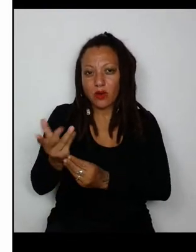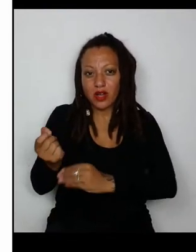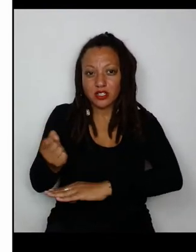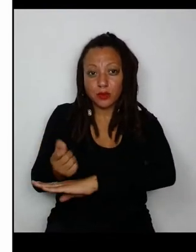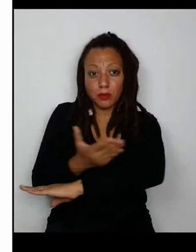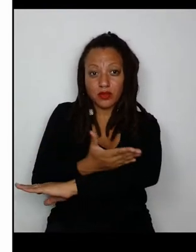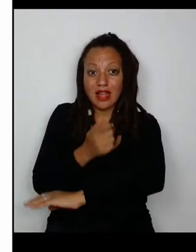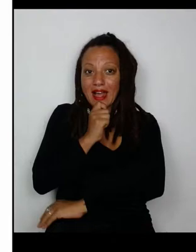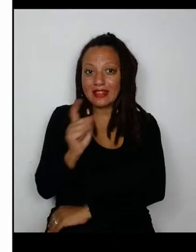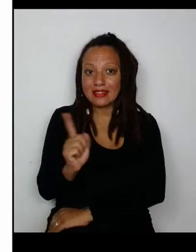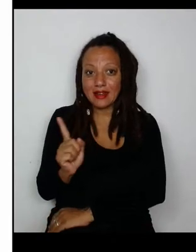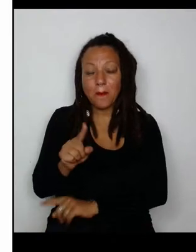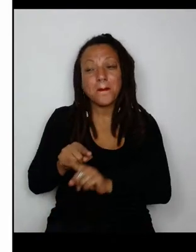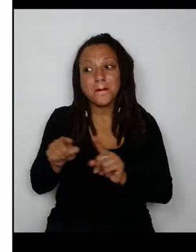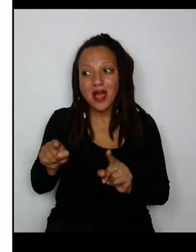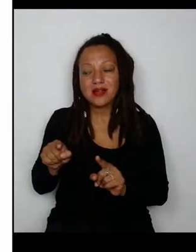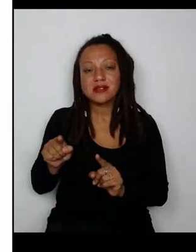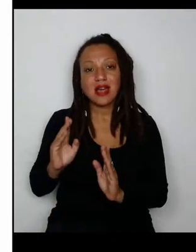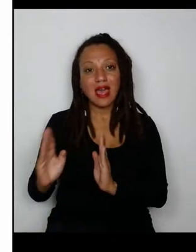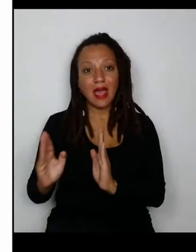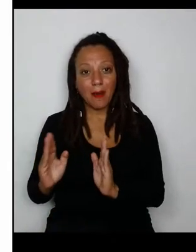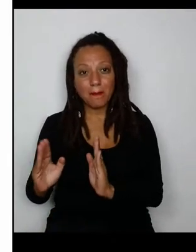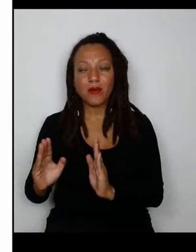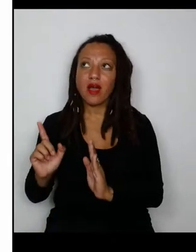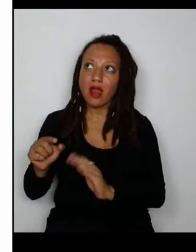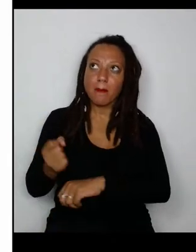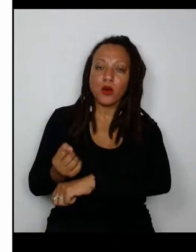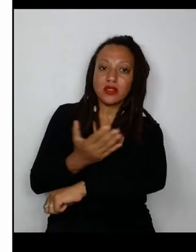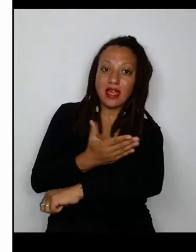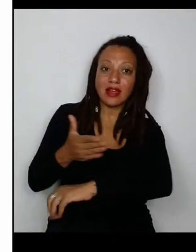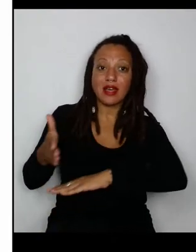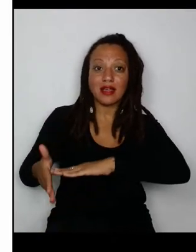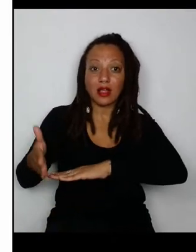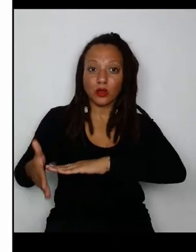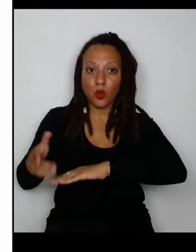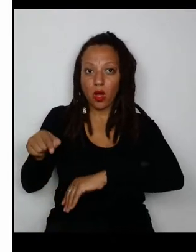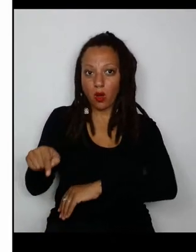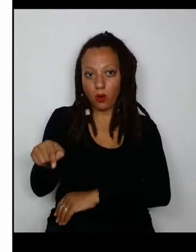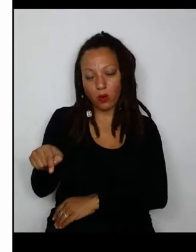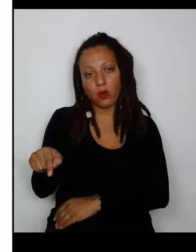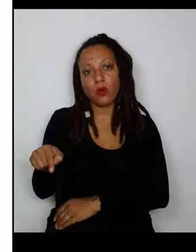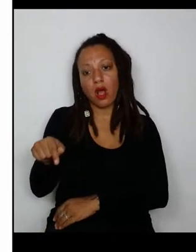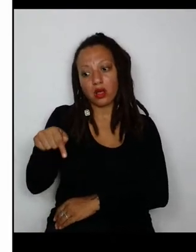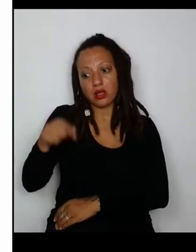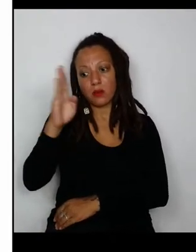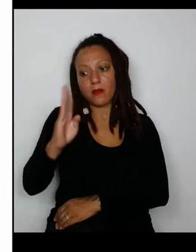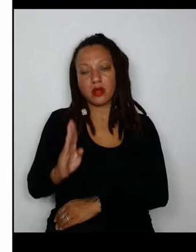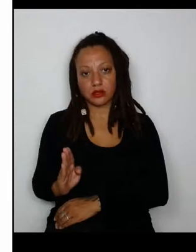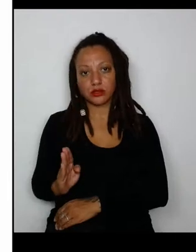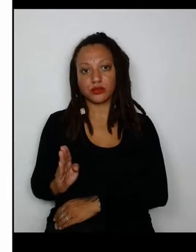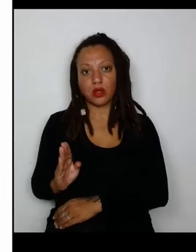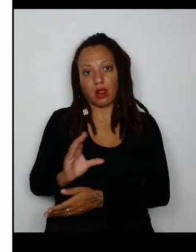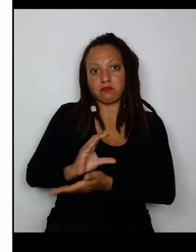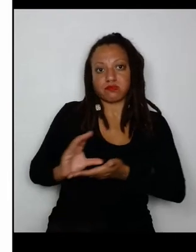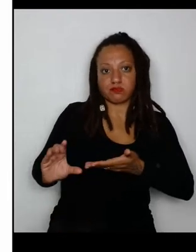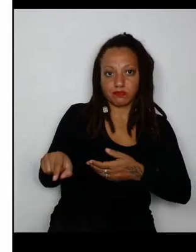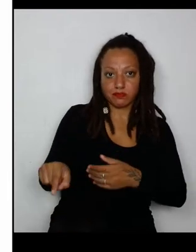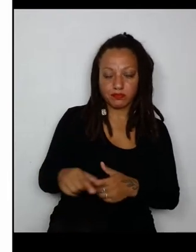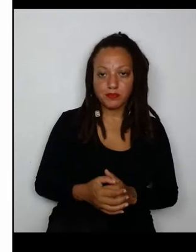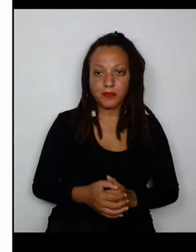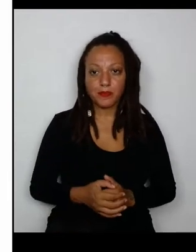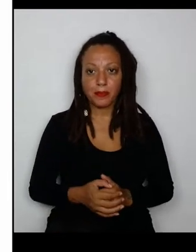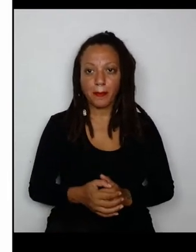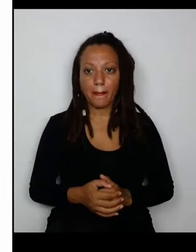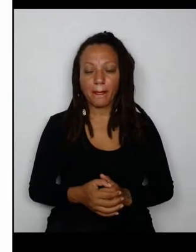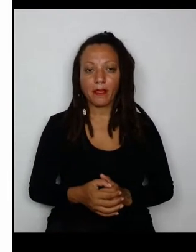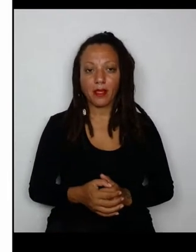didn't it wasn't really a modern art museum but it was a modern and contemporaneous art museum here